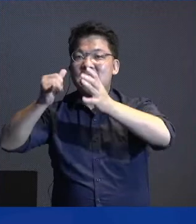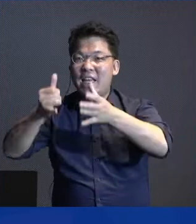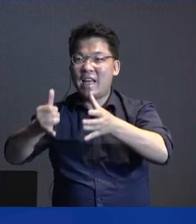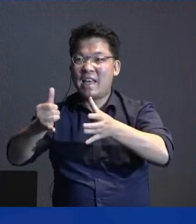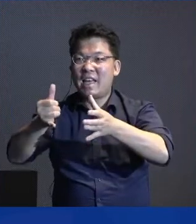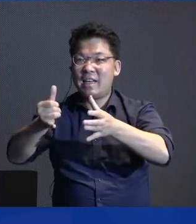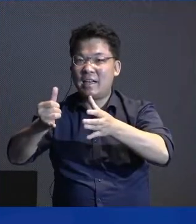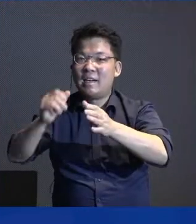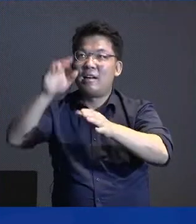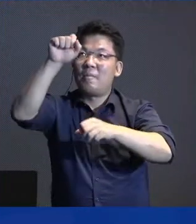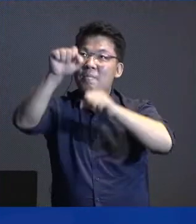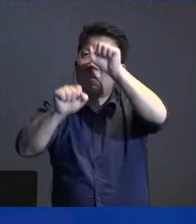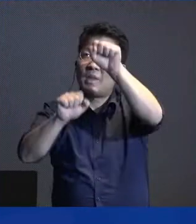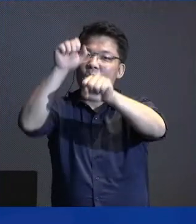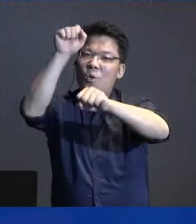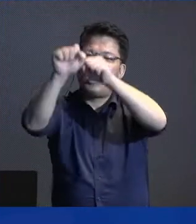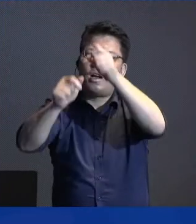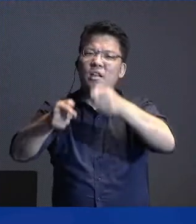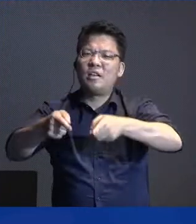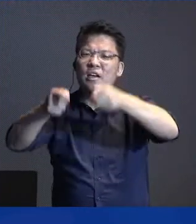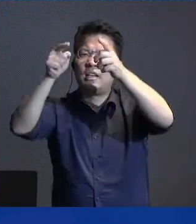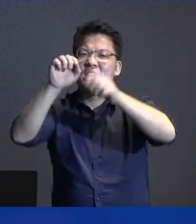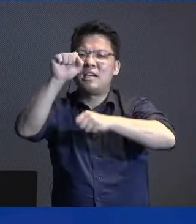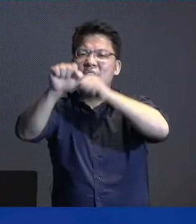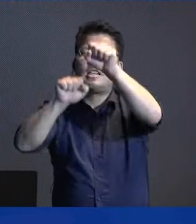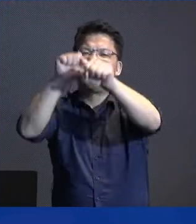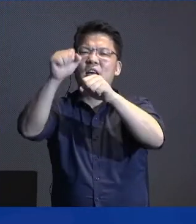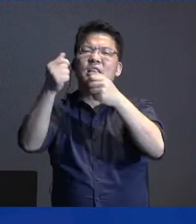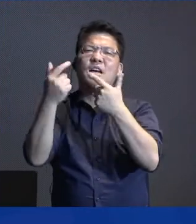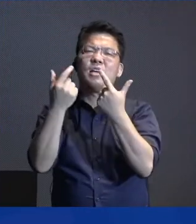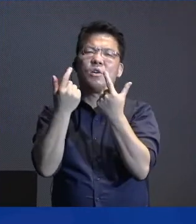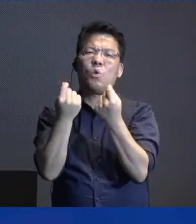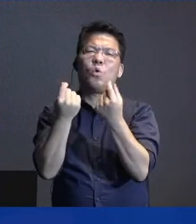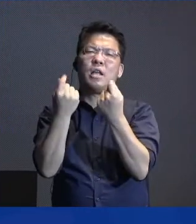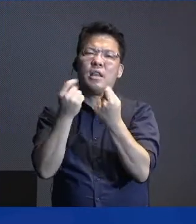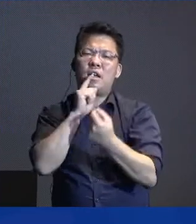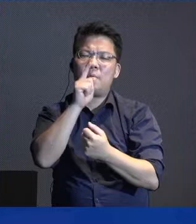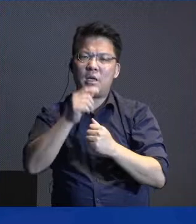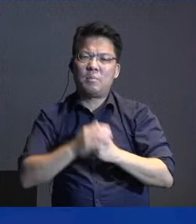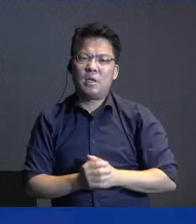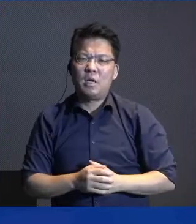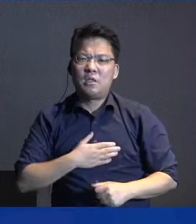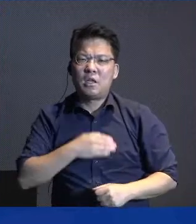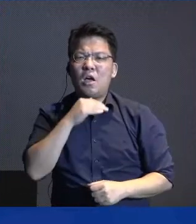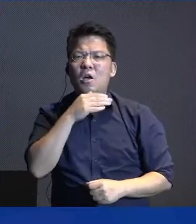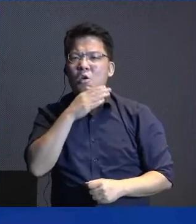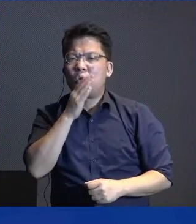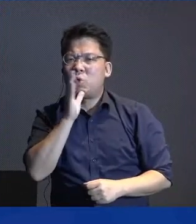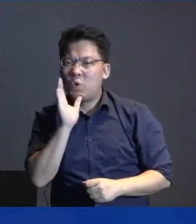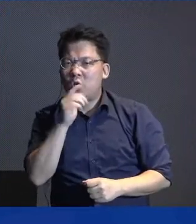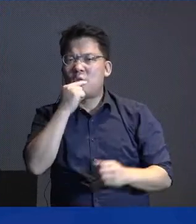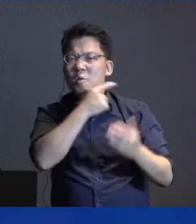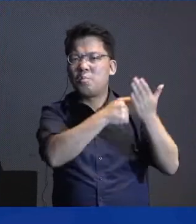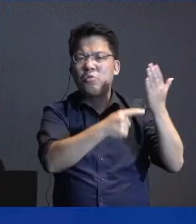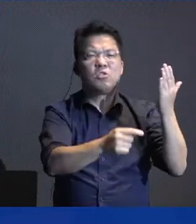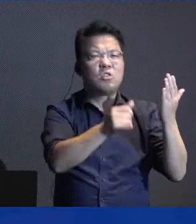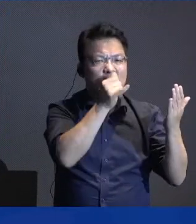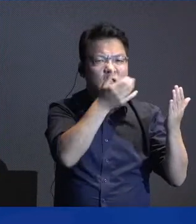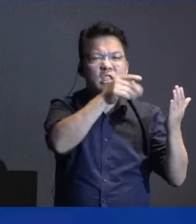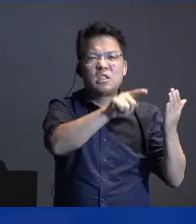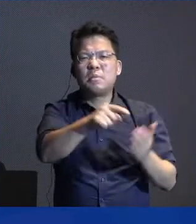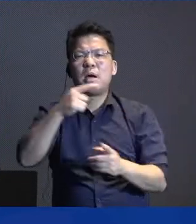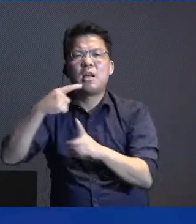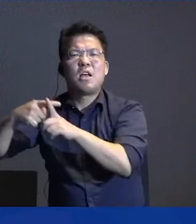it also brings risks. And if we are sensitive about that risks as physicians,